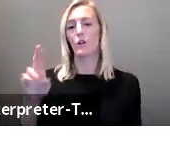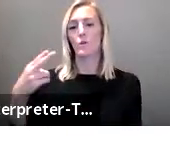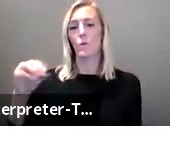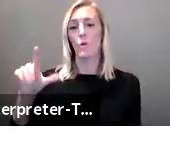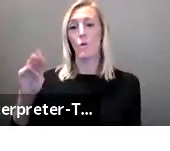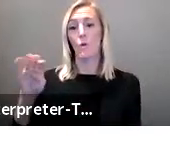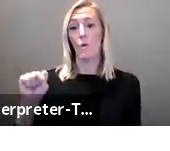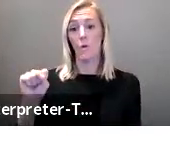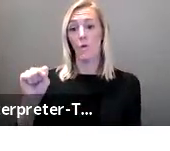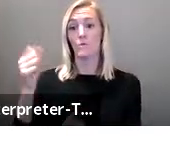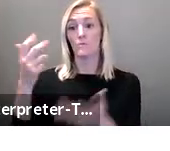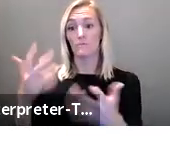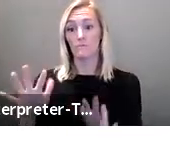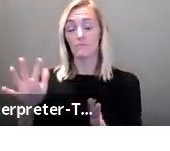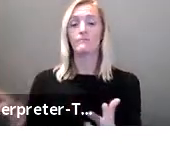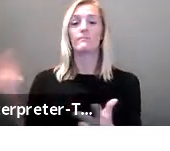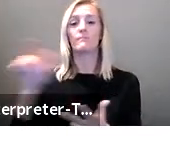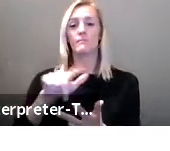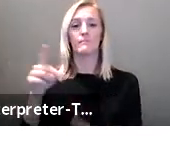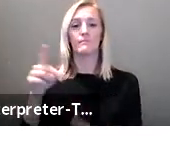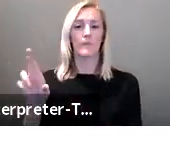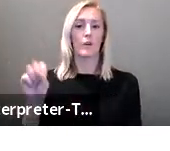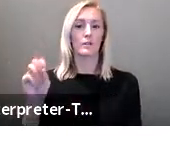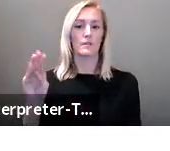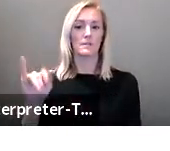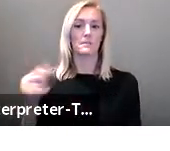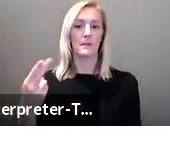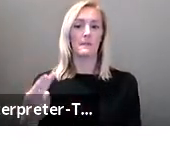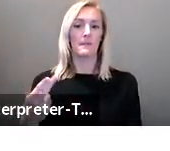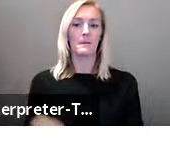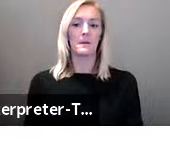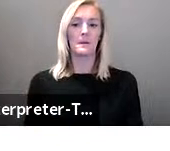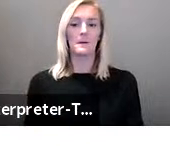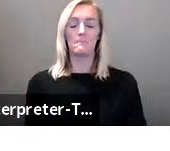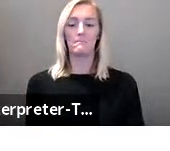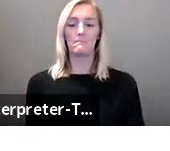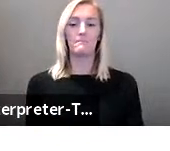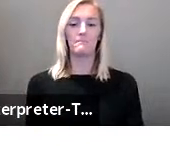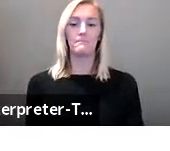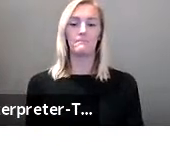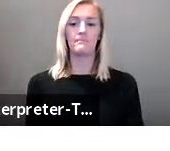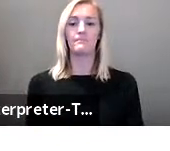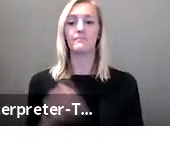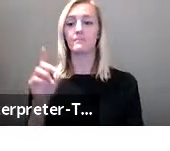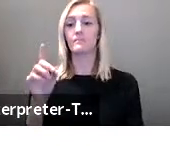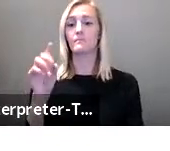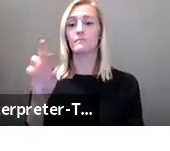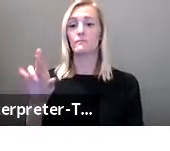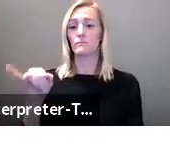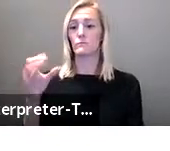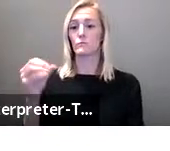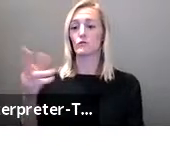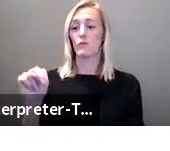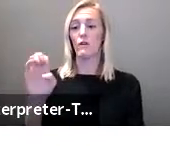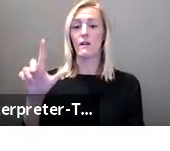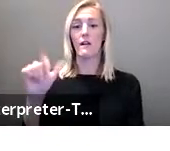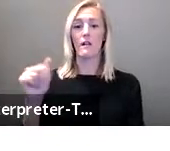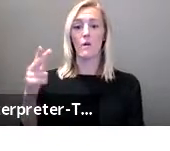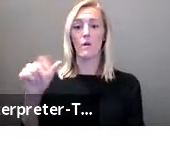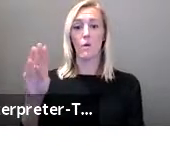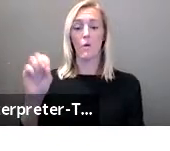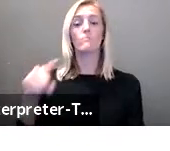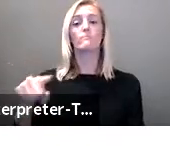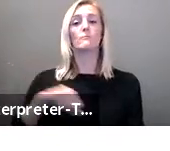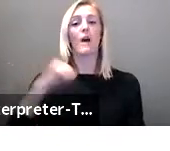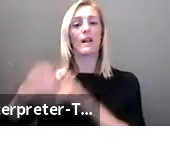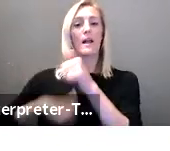I'll introduce Dr. Smith and hand it over to Dr. Holmes for her presentation. Dr. Jonella Holmes is a proud alumnus of Fort